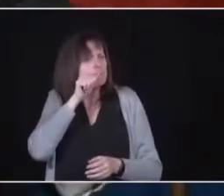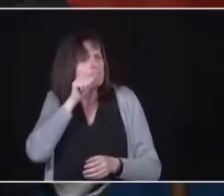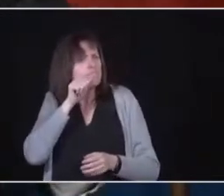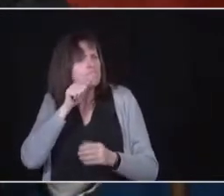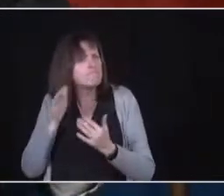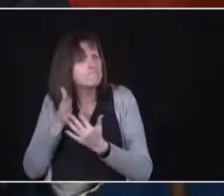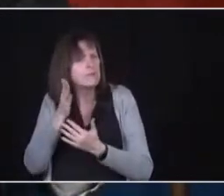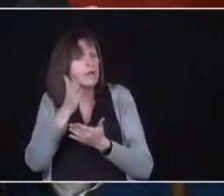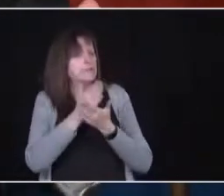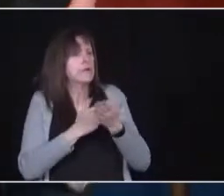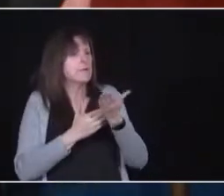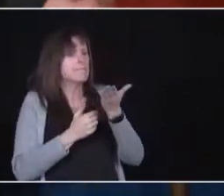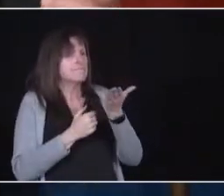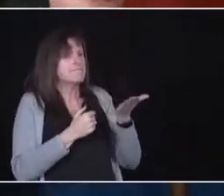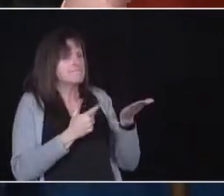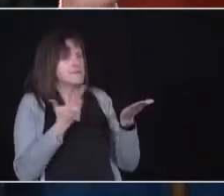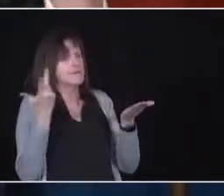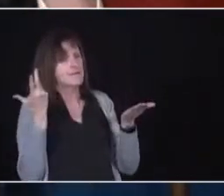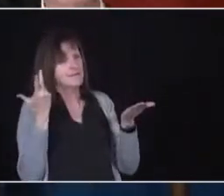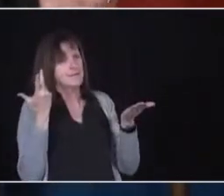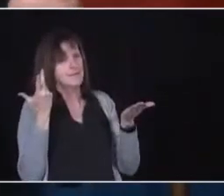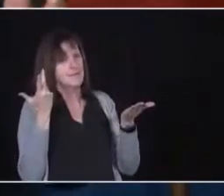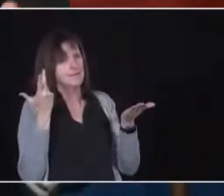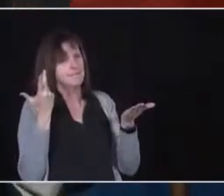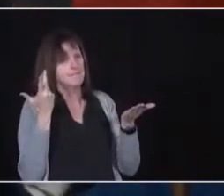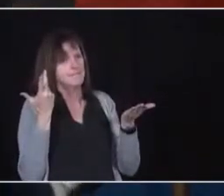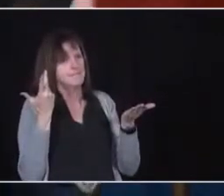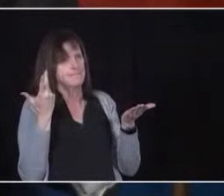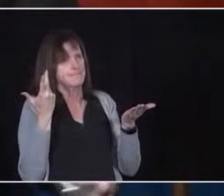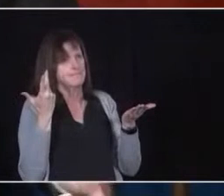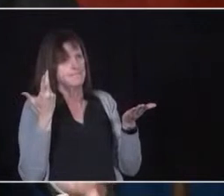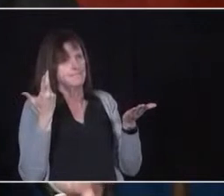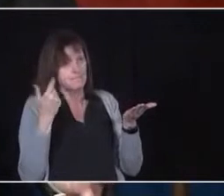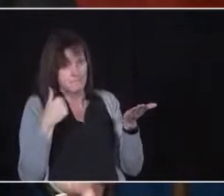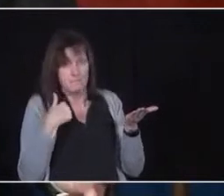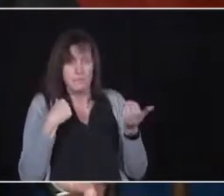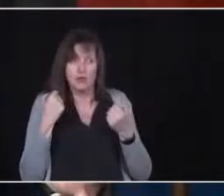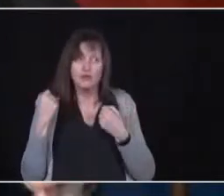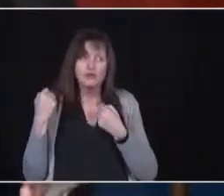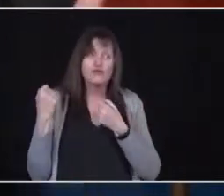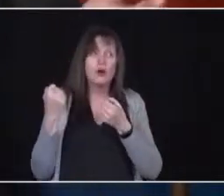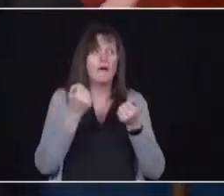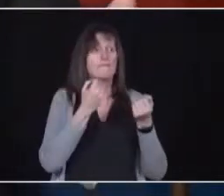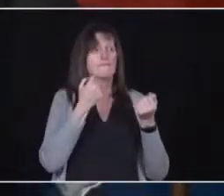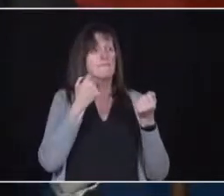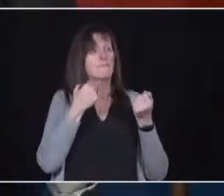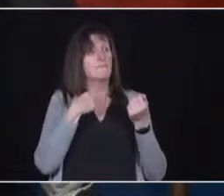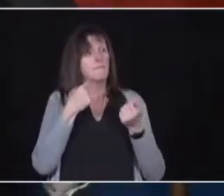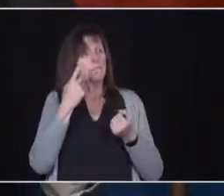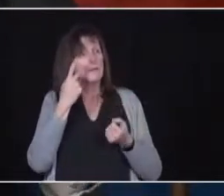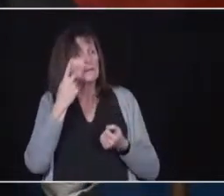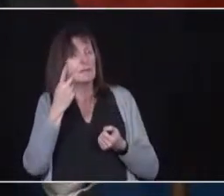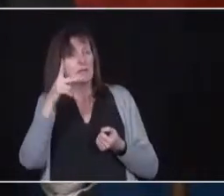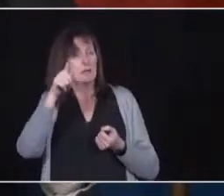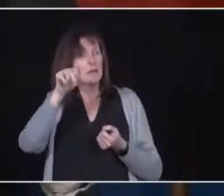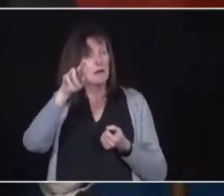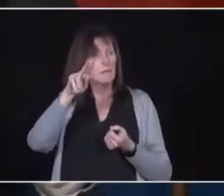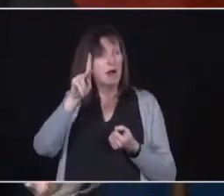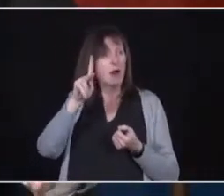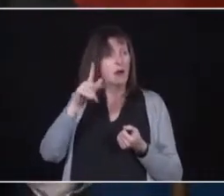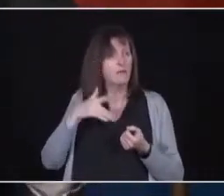took a drive, you know, just to check out the area down here. You go by the parks and it's like business as